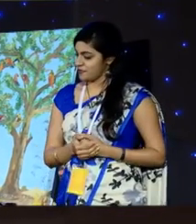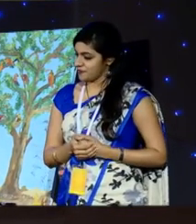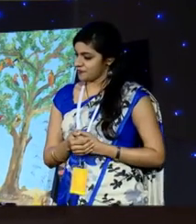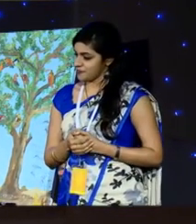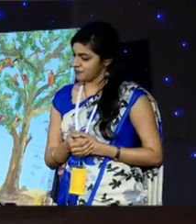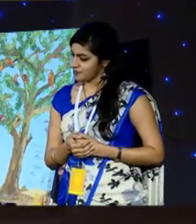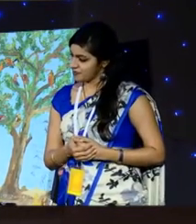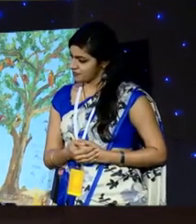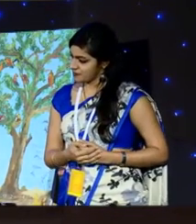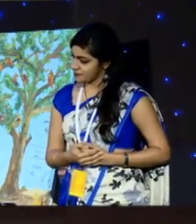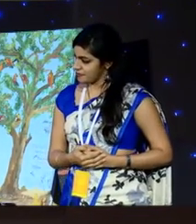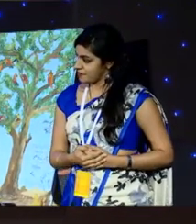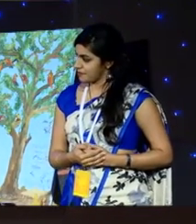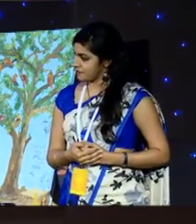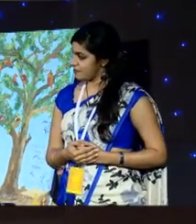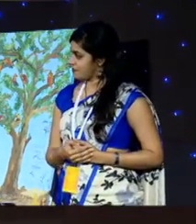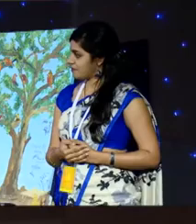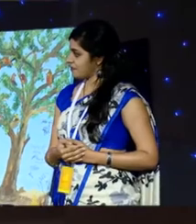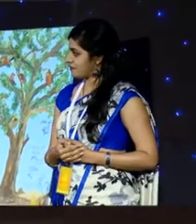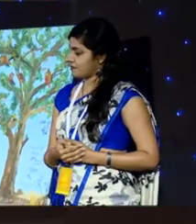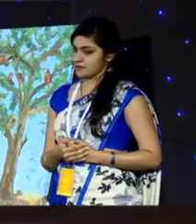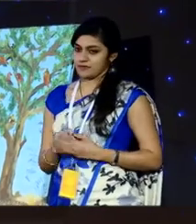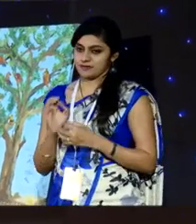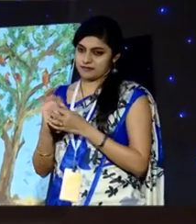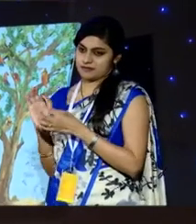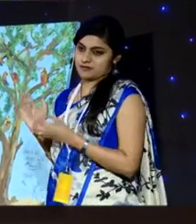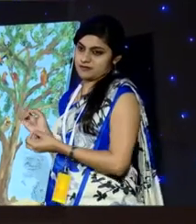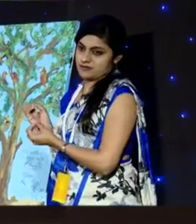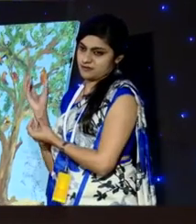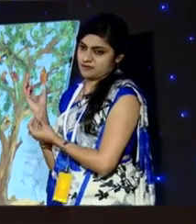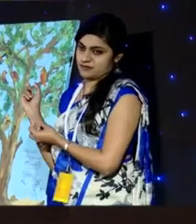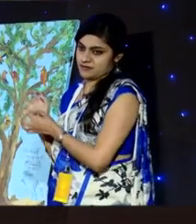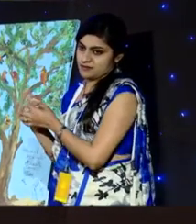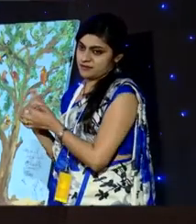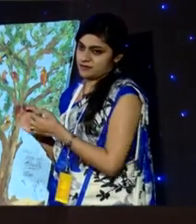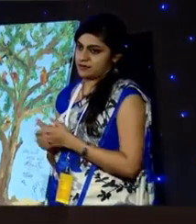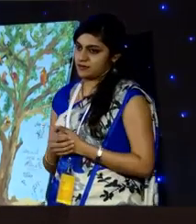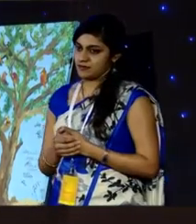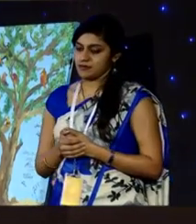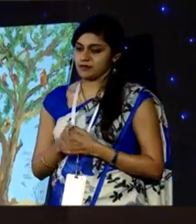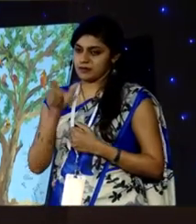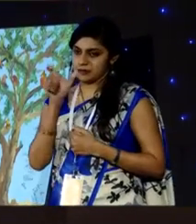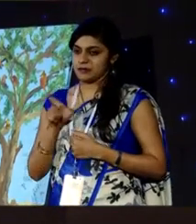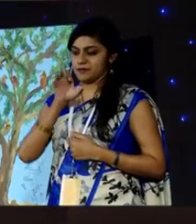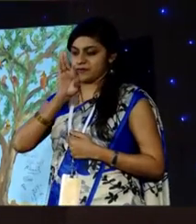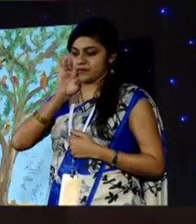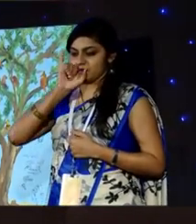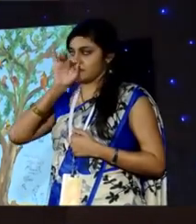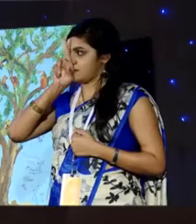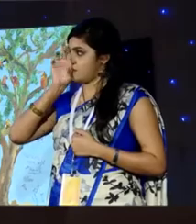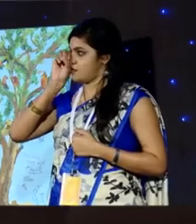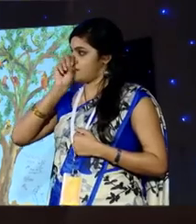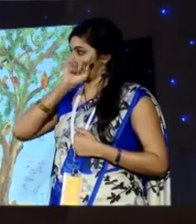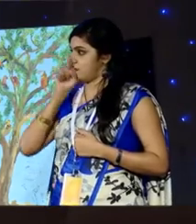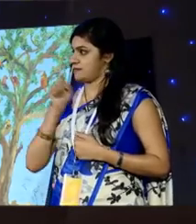further ado, we want to start with the light lamping, right? And I want to call upon Feroz and Bhavesh Bhatia on stage.